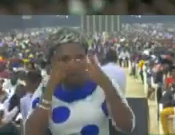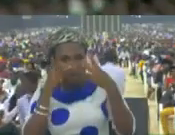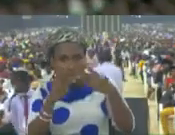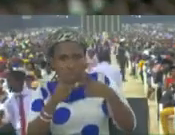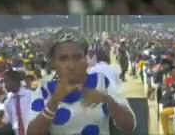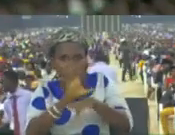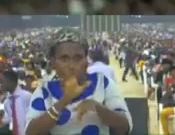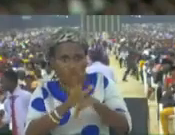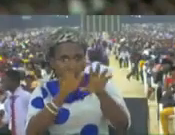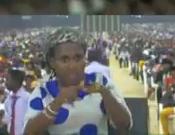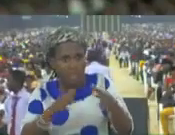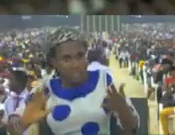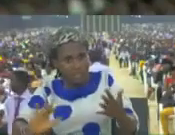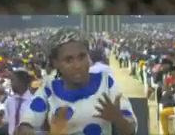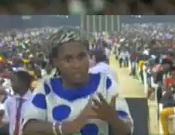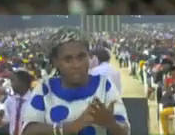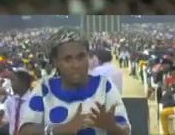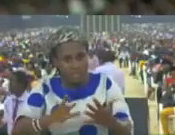singing, dancing,